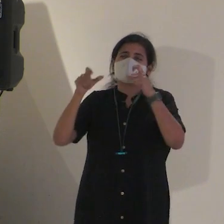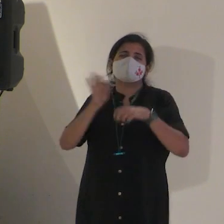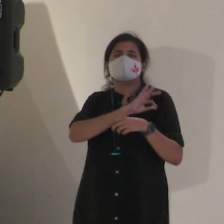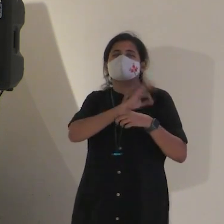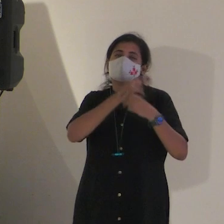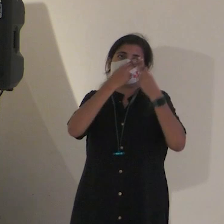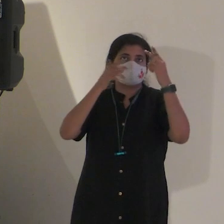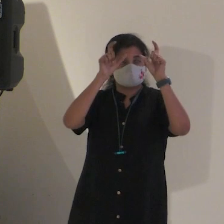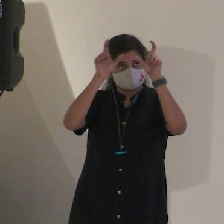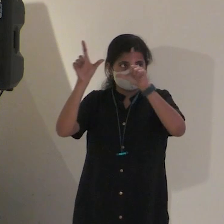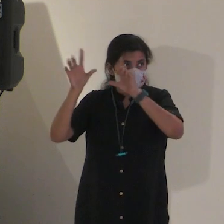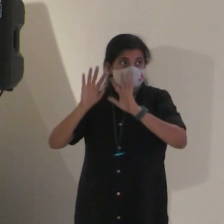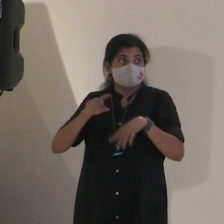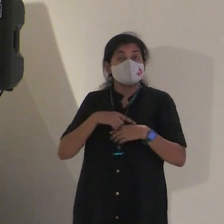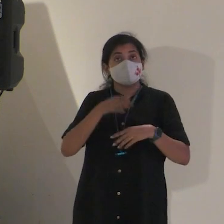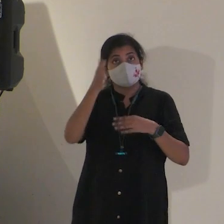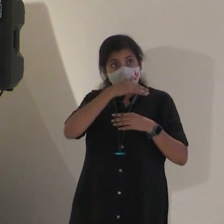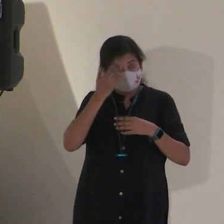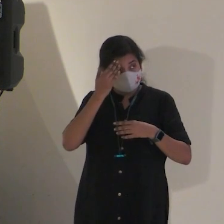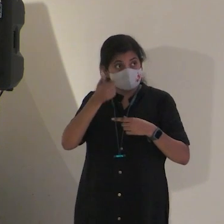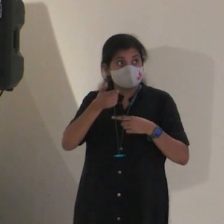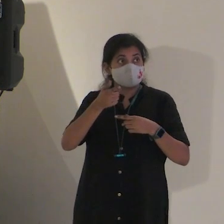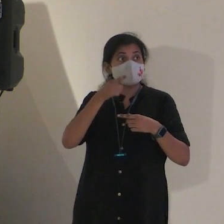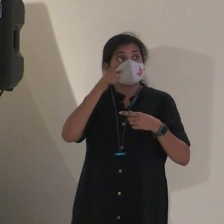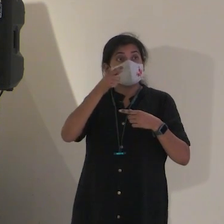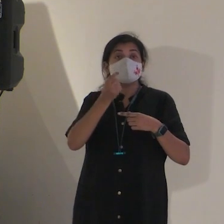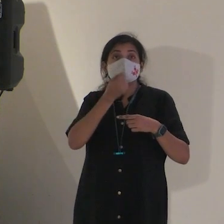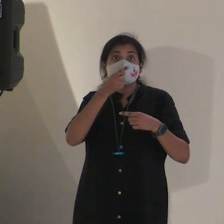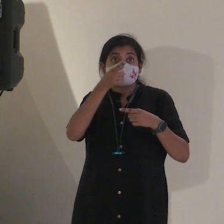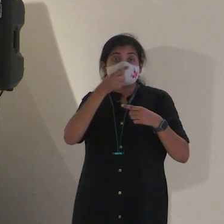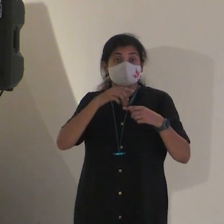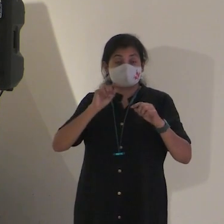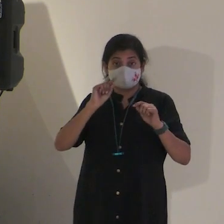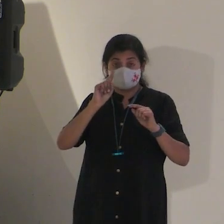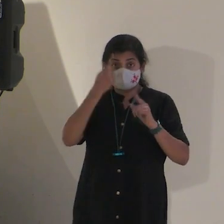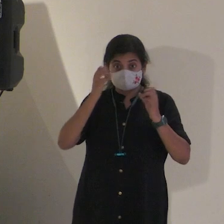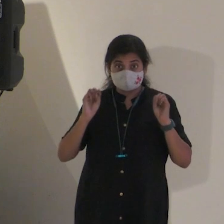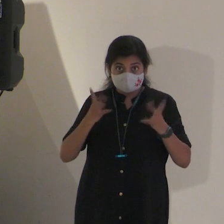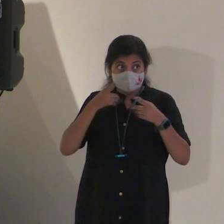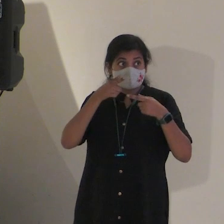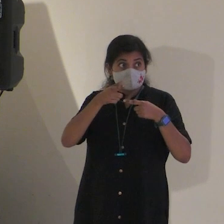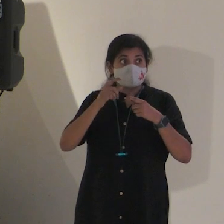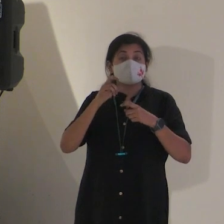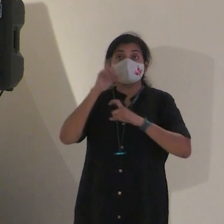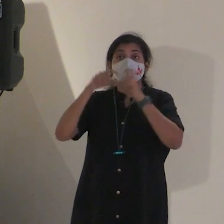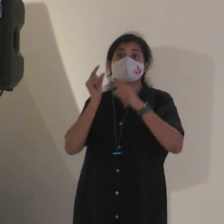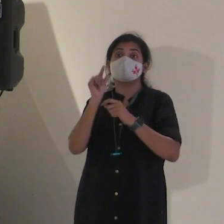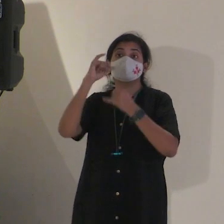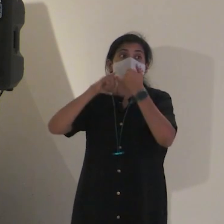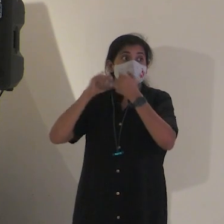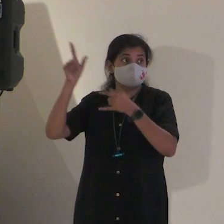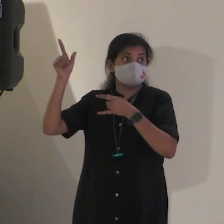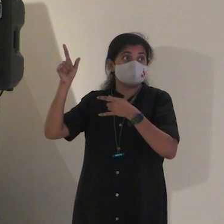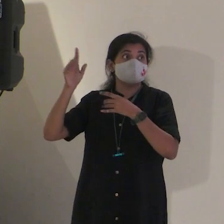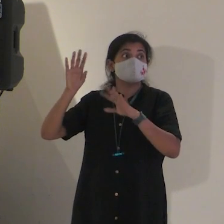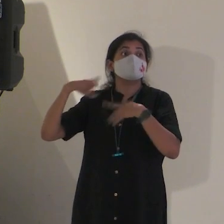know that after penicillin was discovered, the companies in US actually went forward and there was a